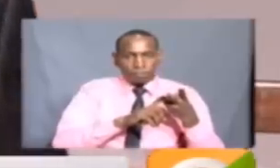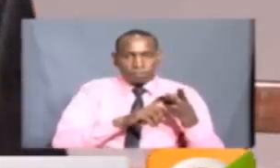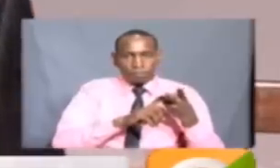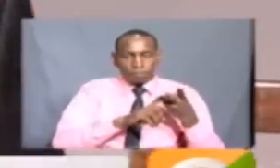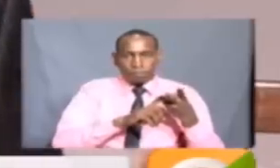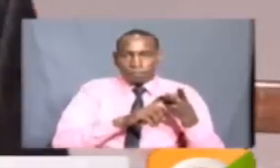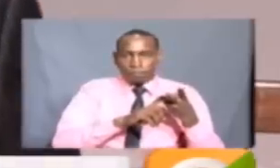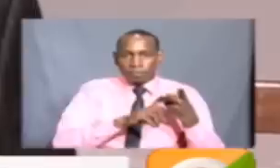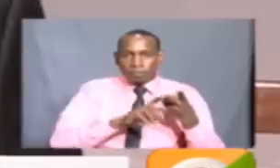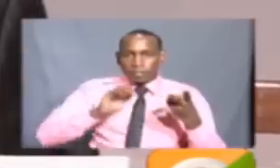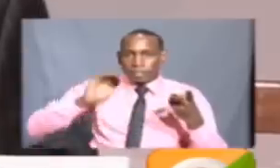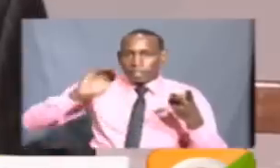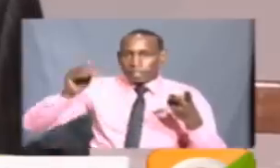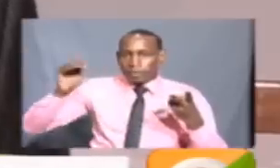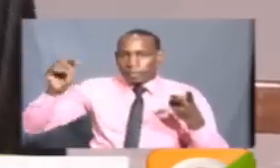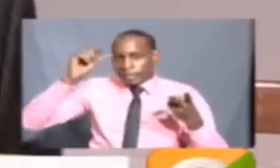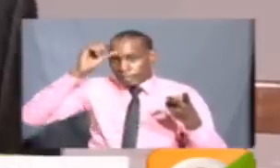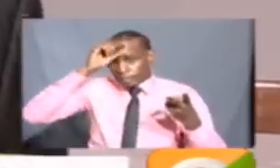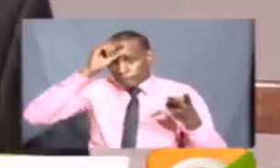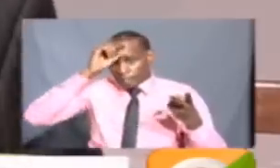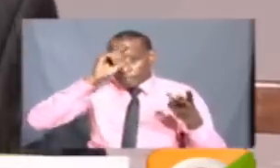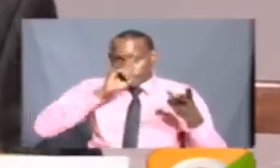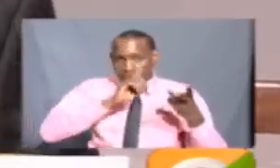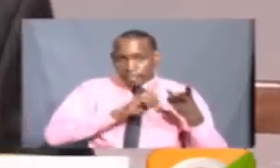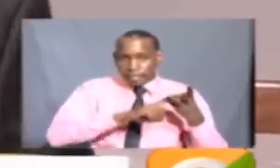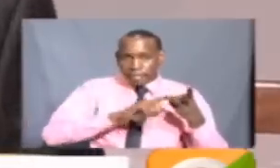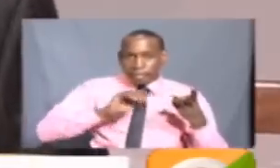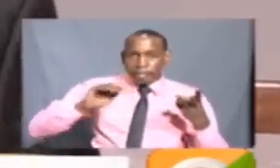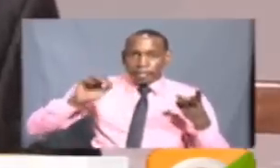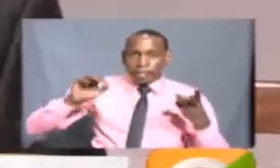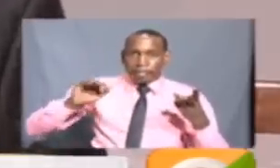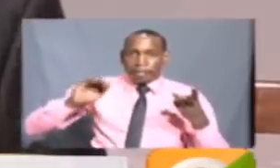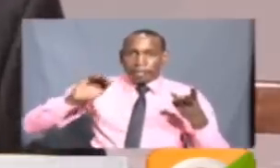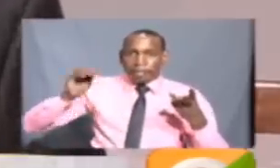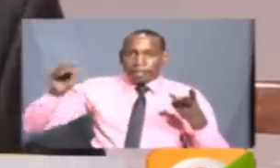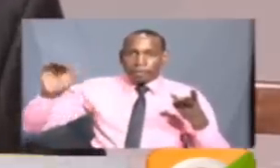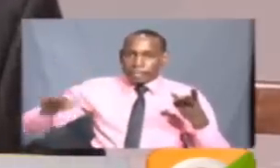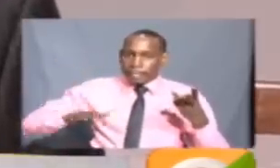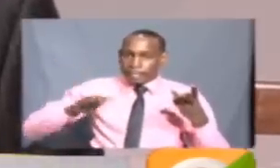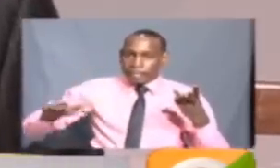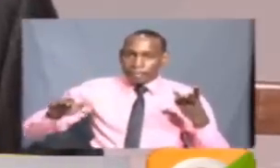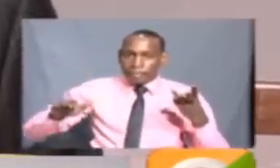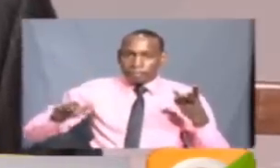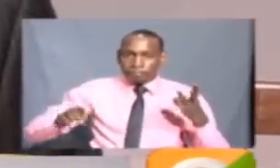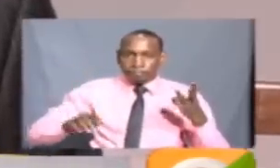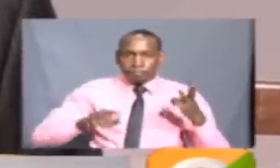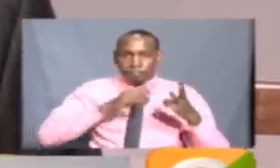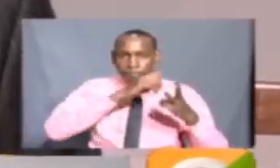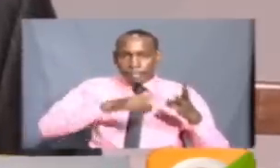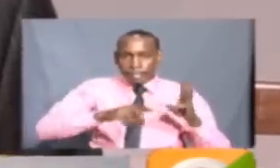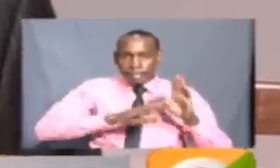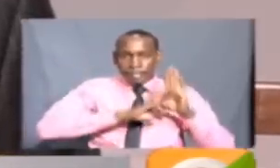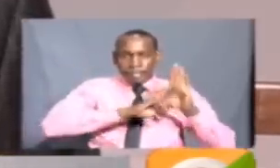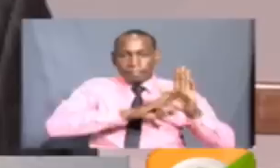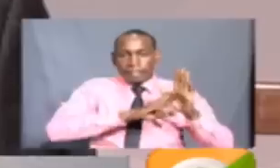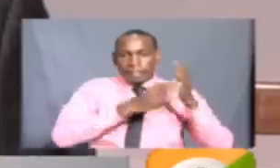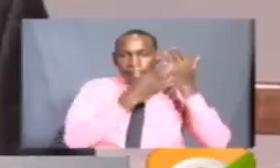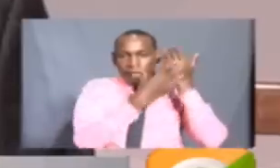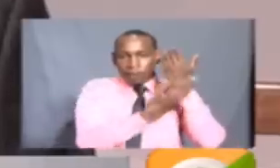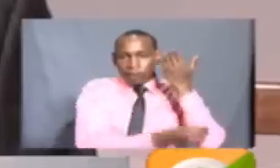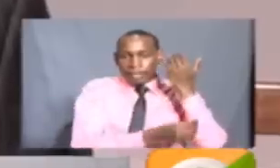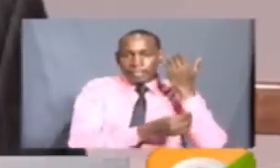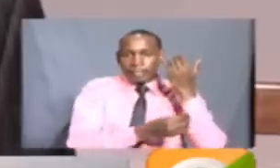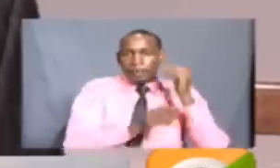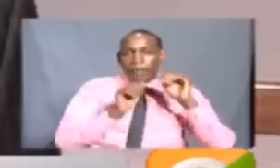county government, you are talking about the county assembly, it represents some of the worst that you could